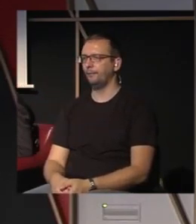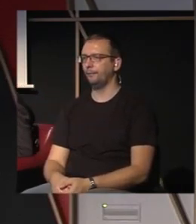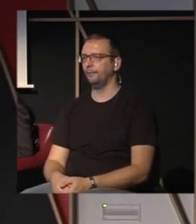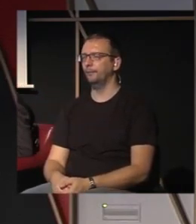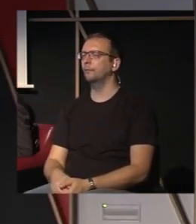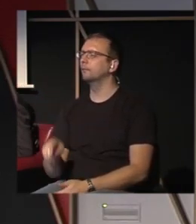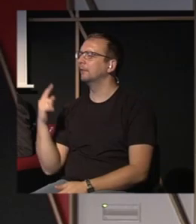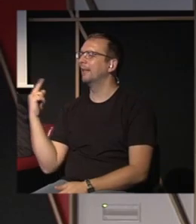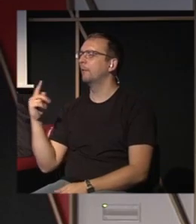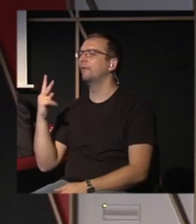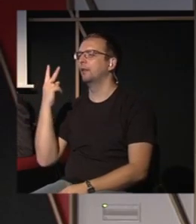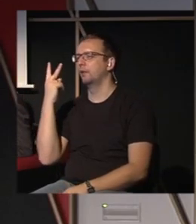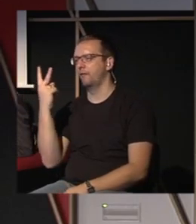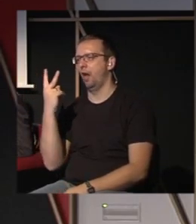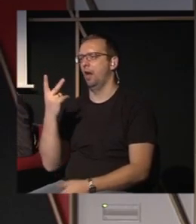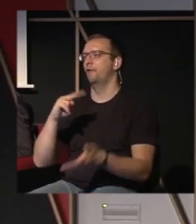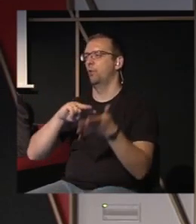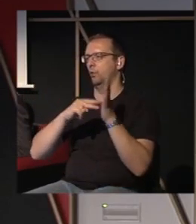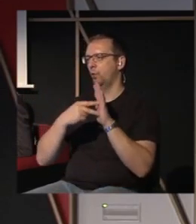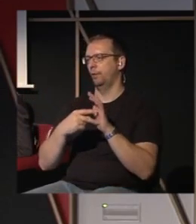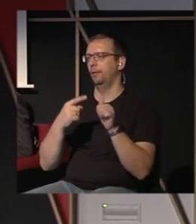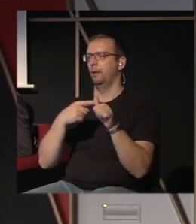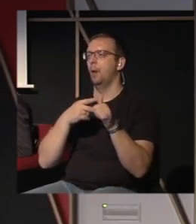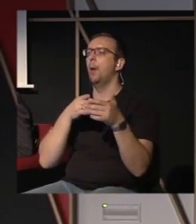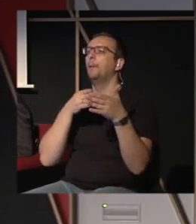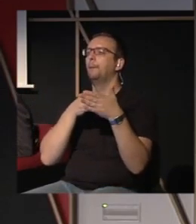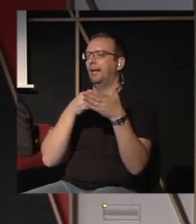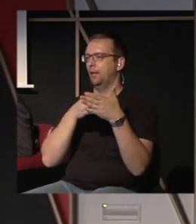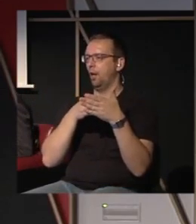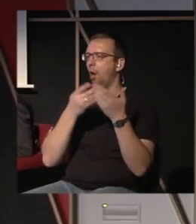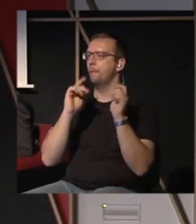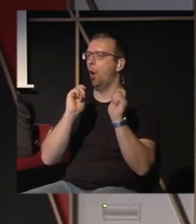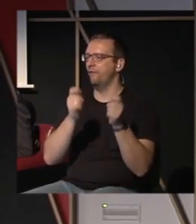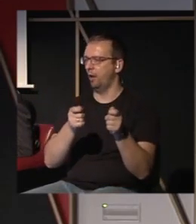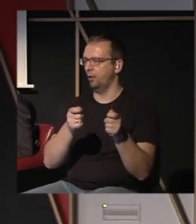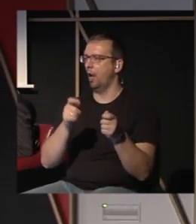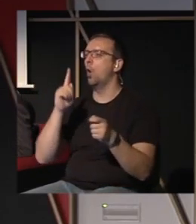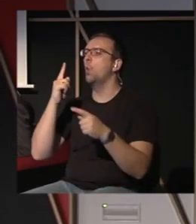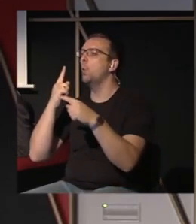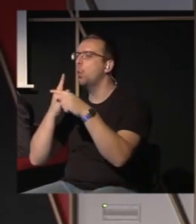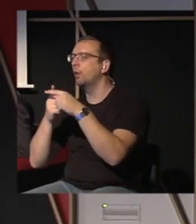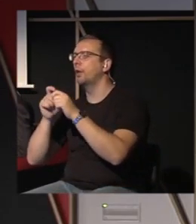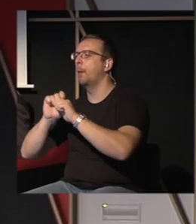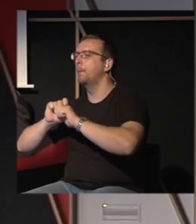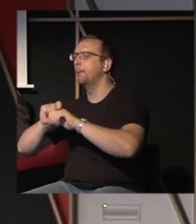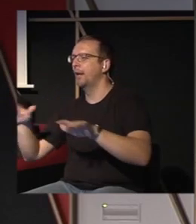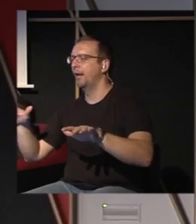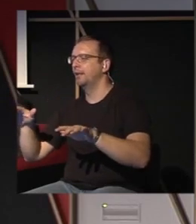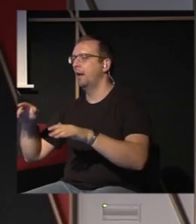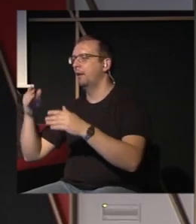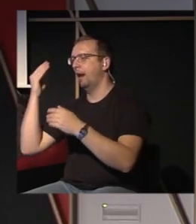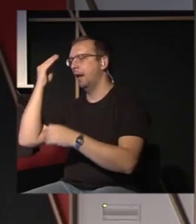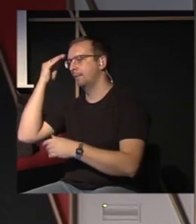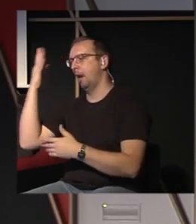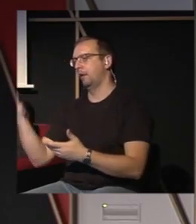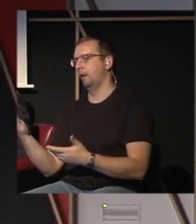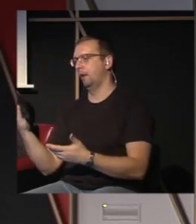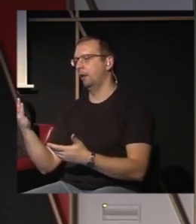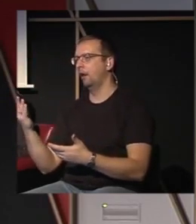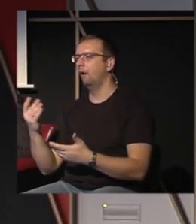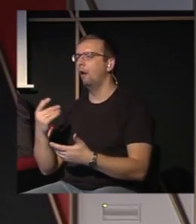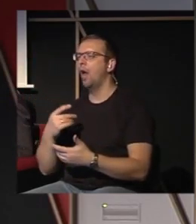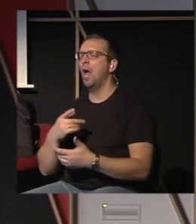and as a DAO, how do you manage your priorities, and what besides of, nevertheless, as